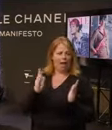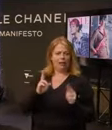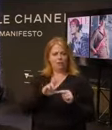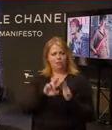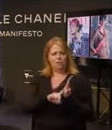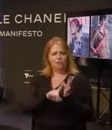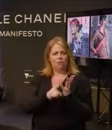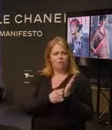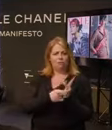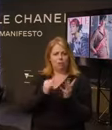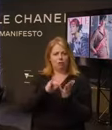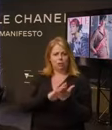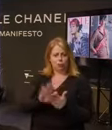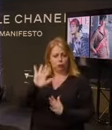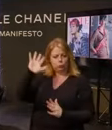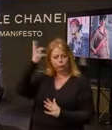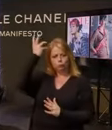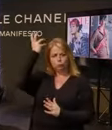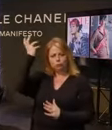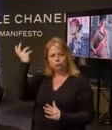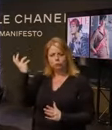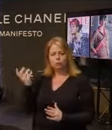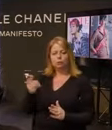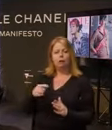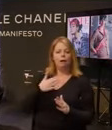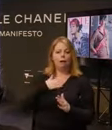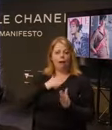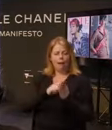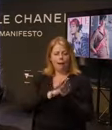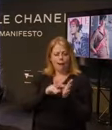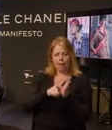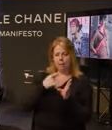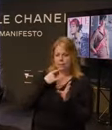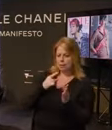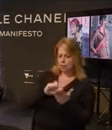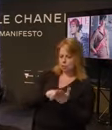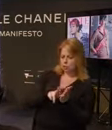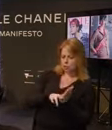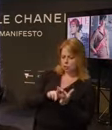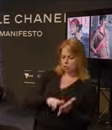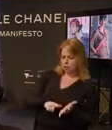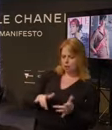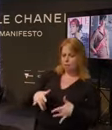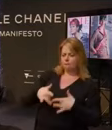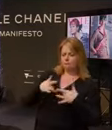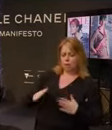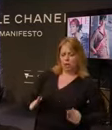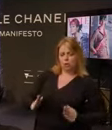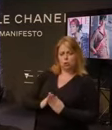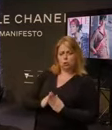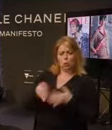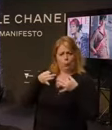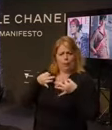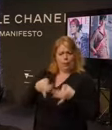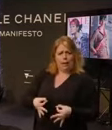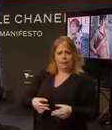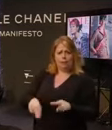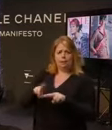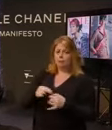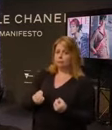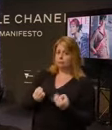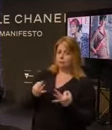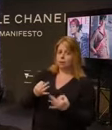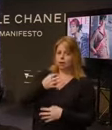that Amy de la Haye said, you know, Chanel felt that a suit looked naked without jewellery.